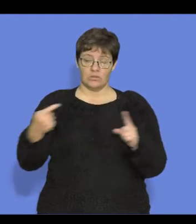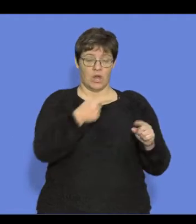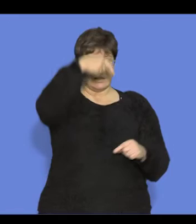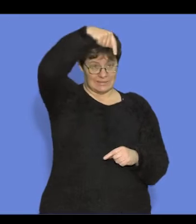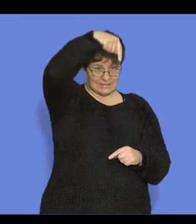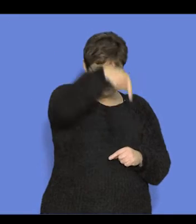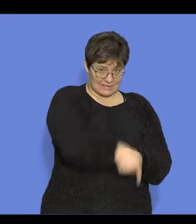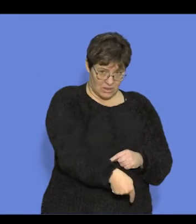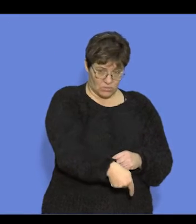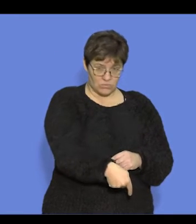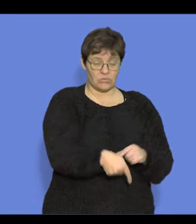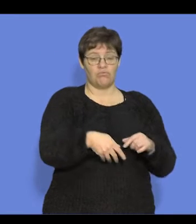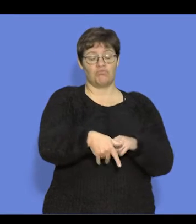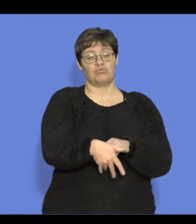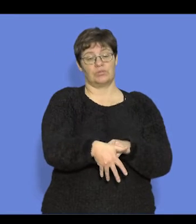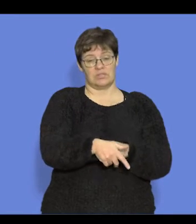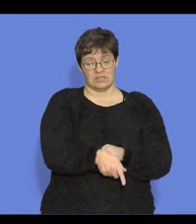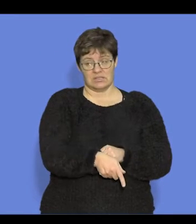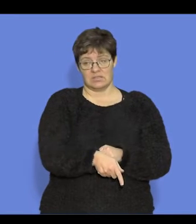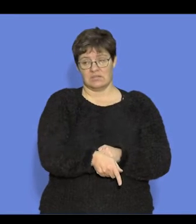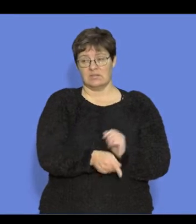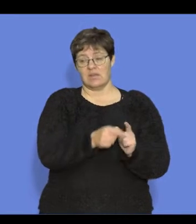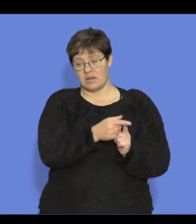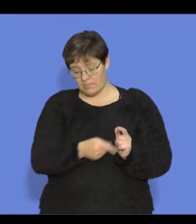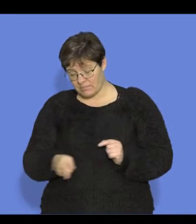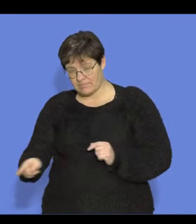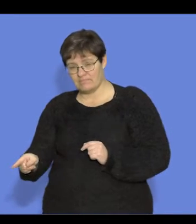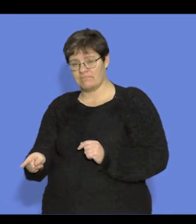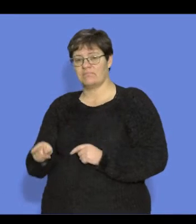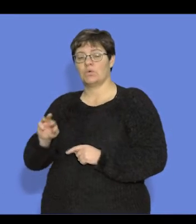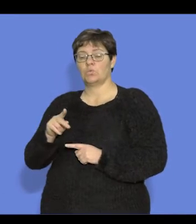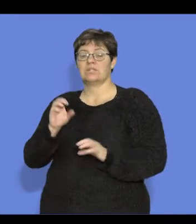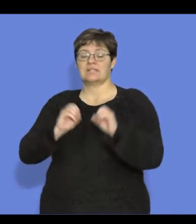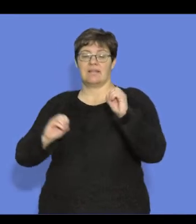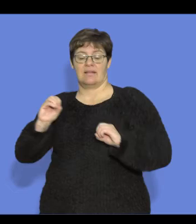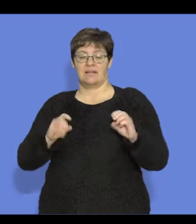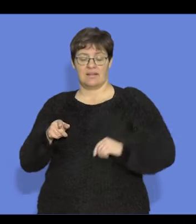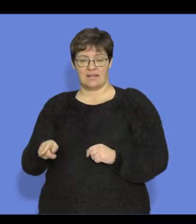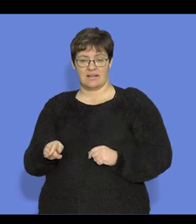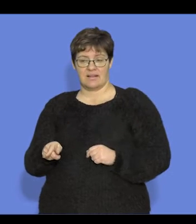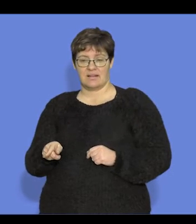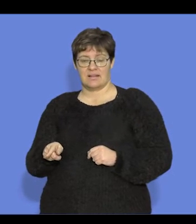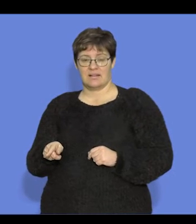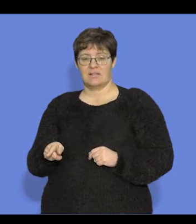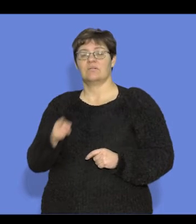the roots, and it goes into the root cells where it is